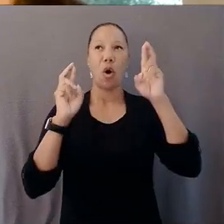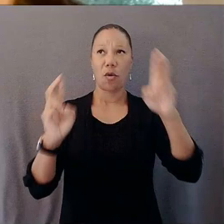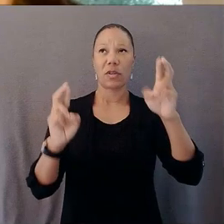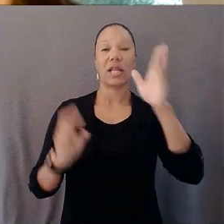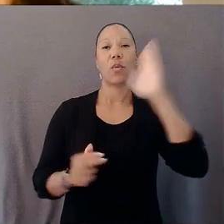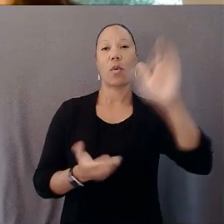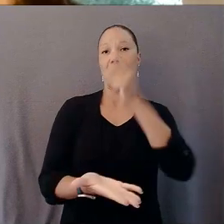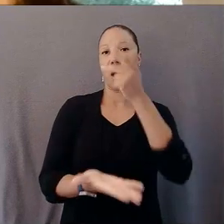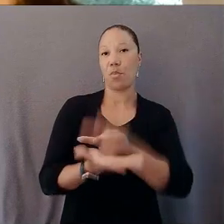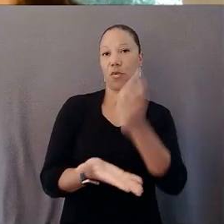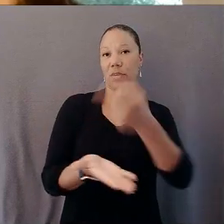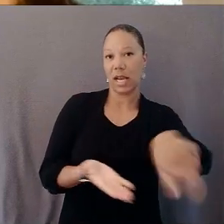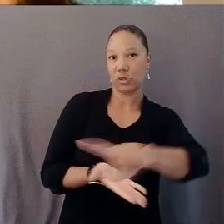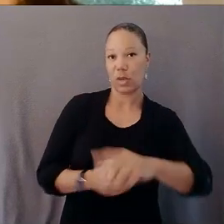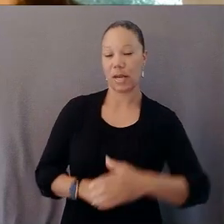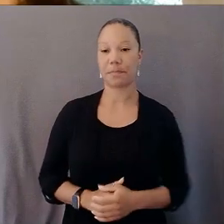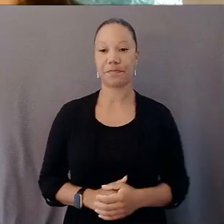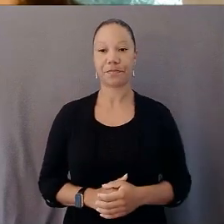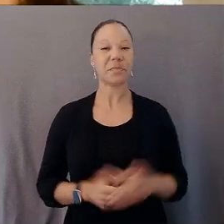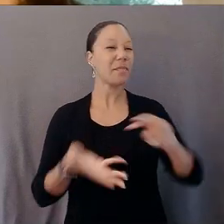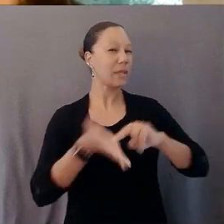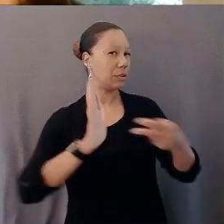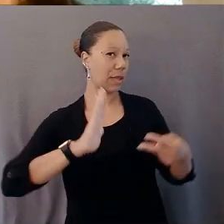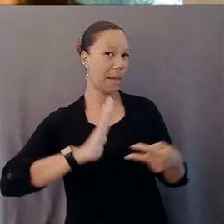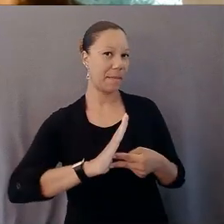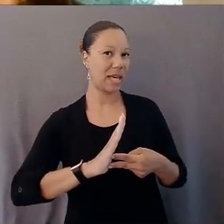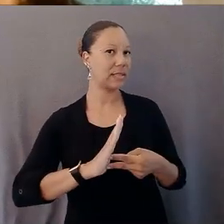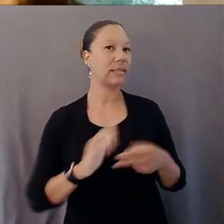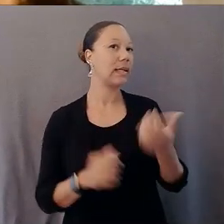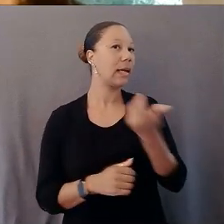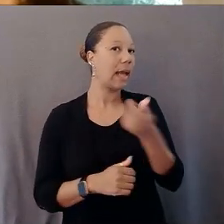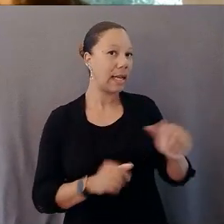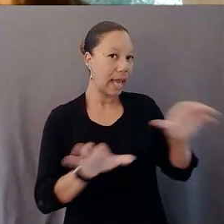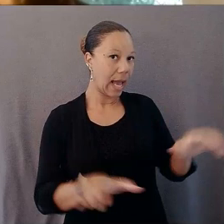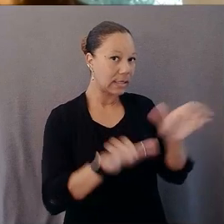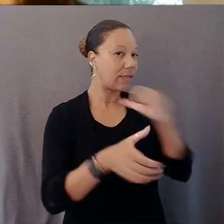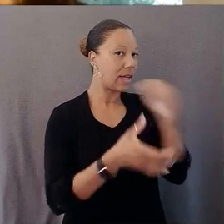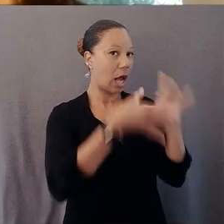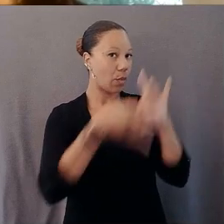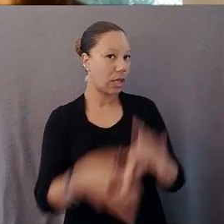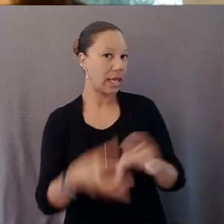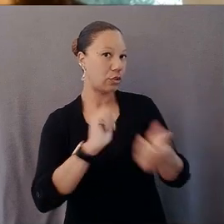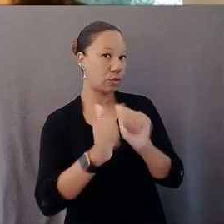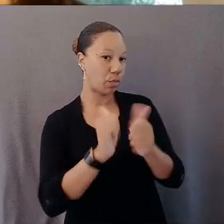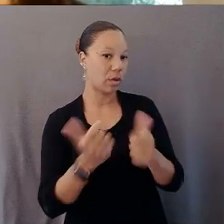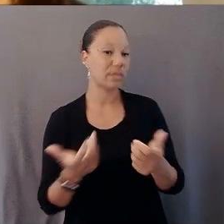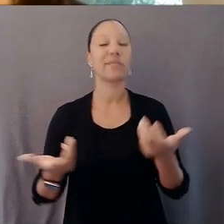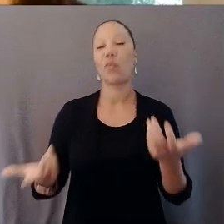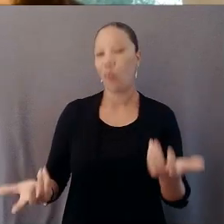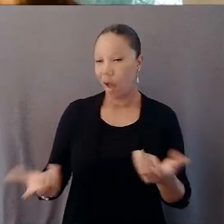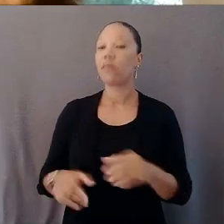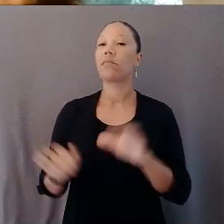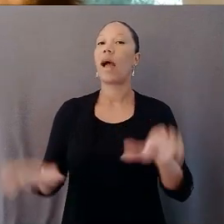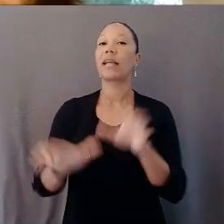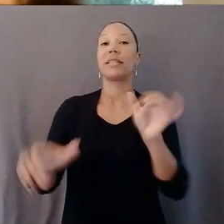week. So that's pretty much anything that's not sports related, right? Well, basically the activities like I